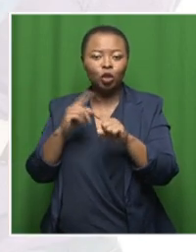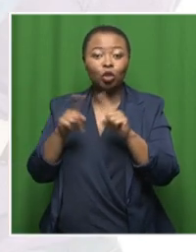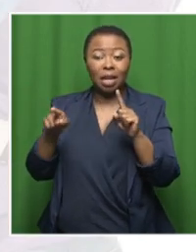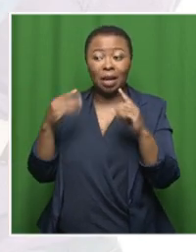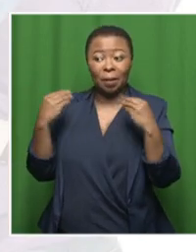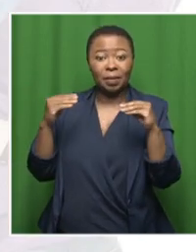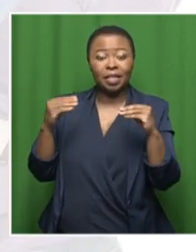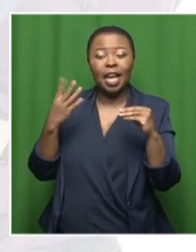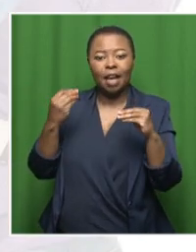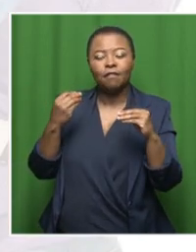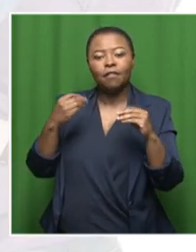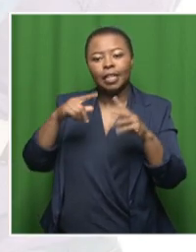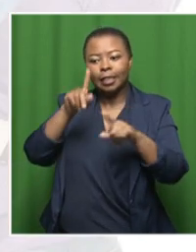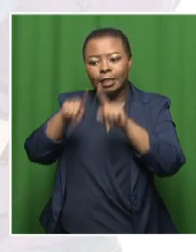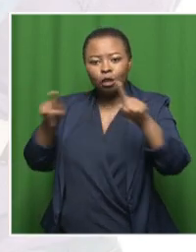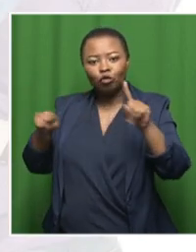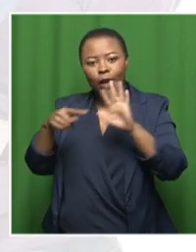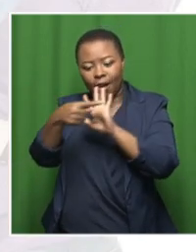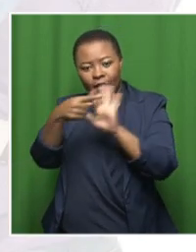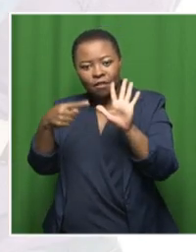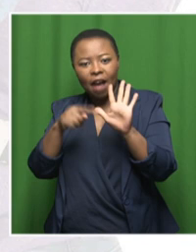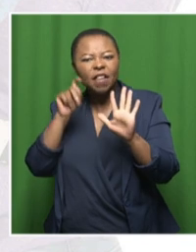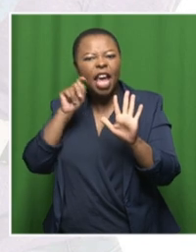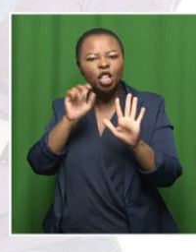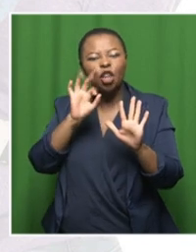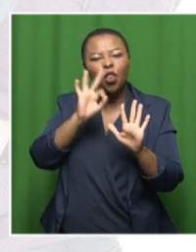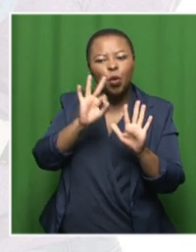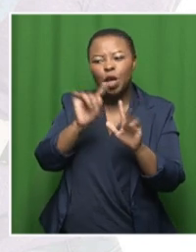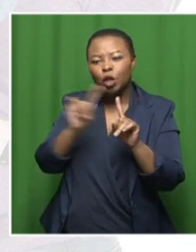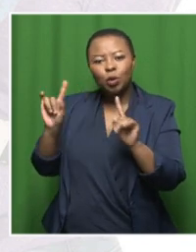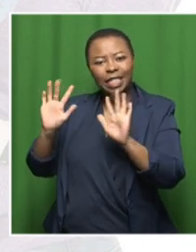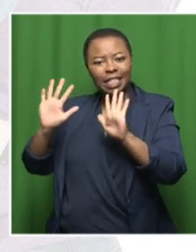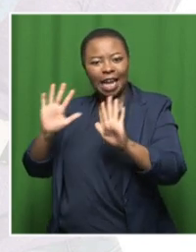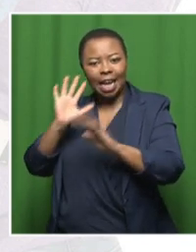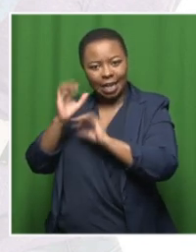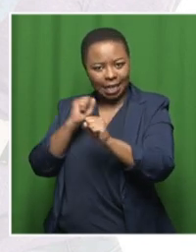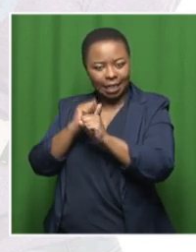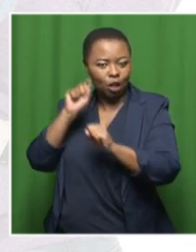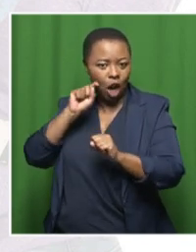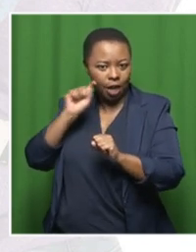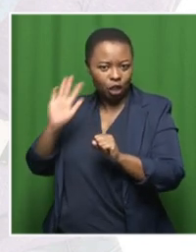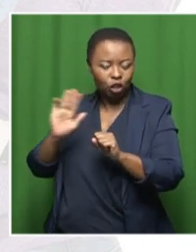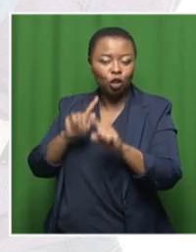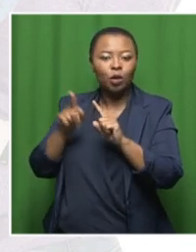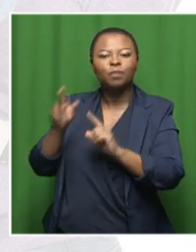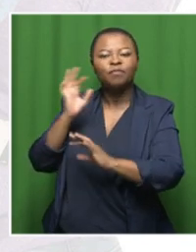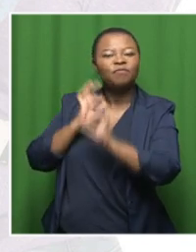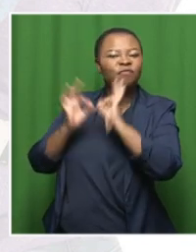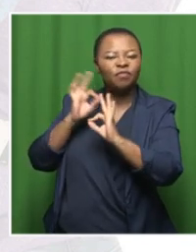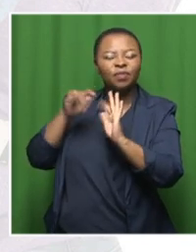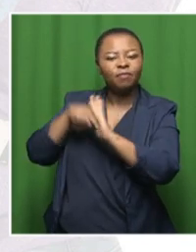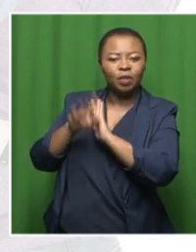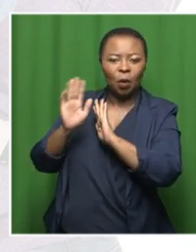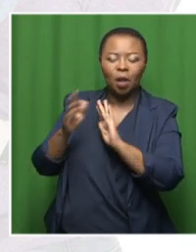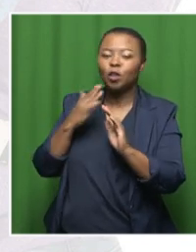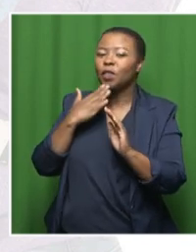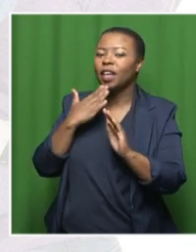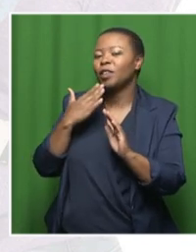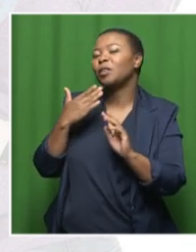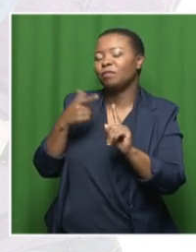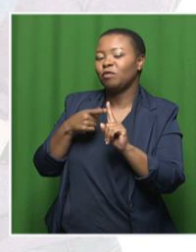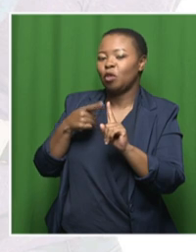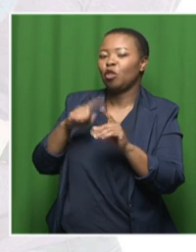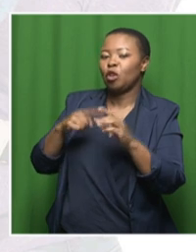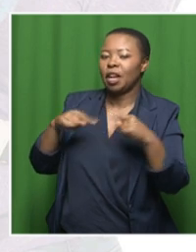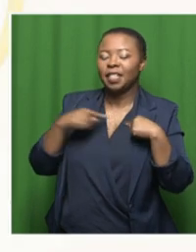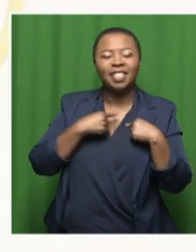has 5 different puppet shows for ages 3 to 10 years. And Michelle joins us now to share more. Michelle, a very good morning. Thank you so much for joining us. Thank you so